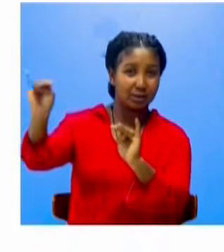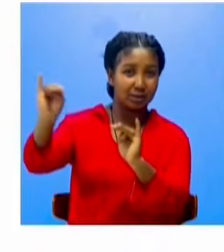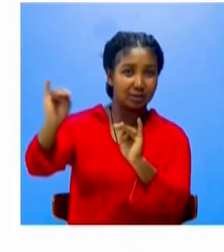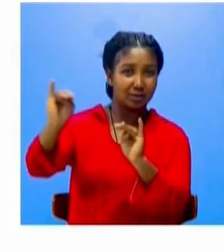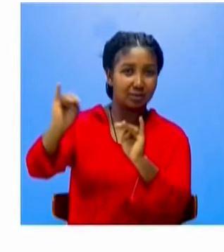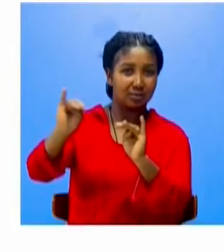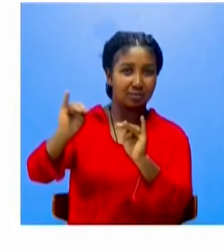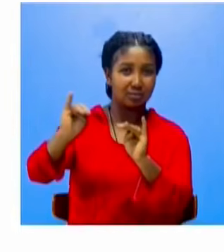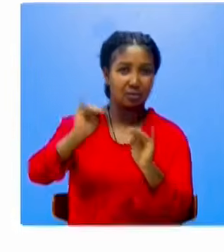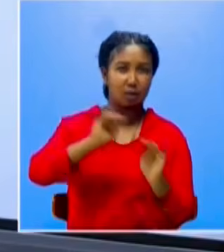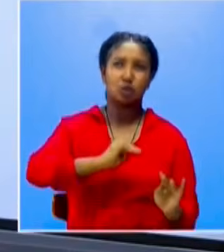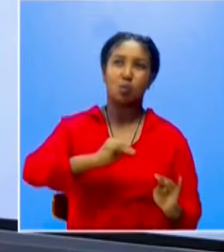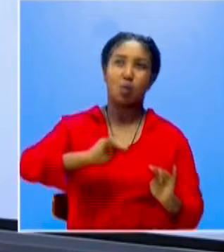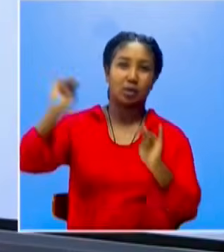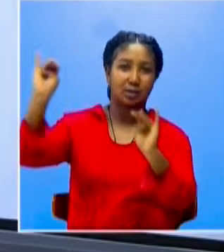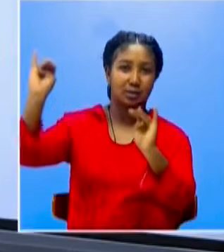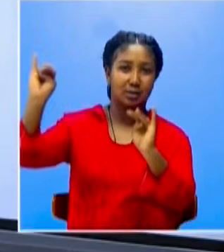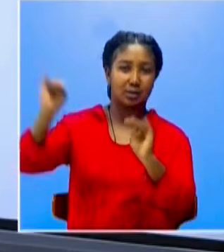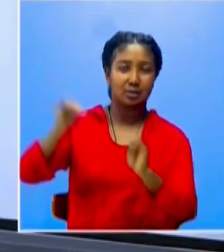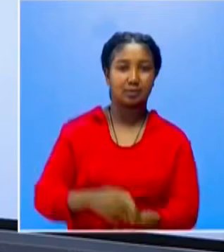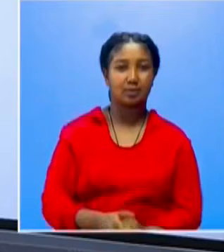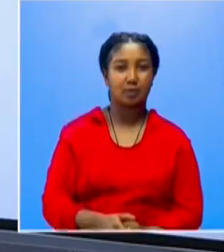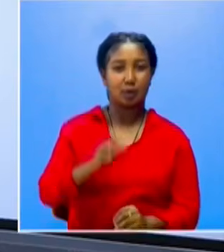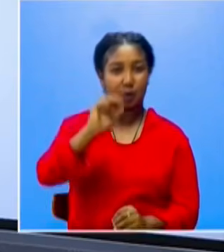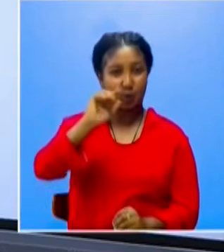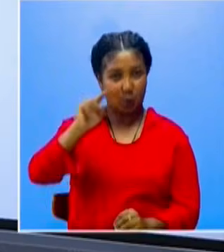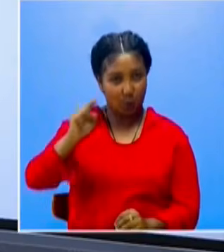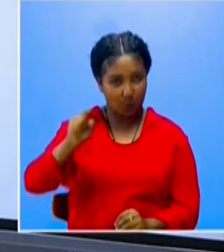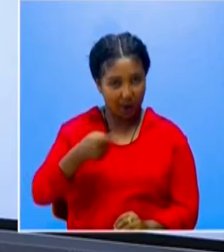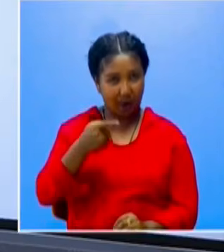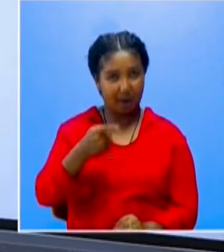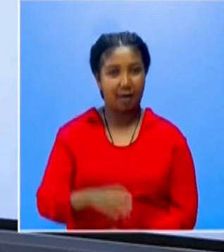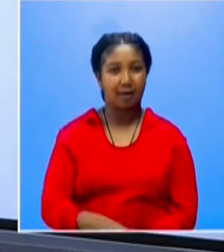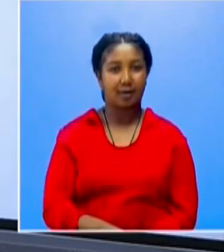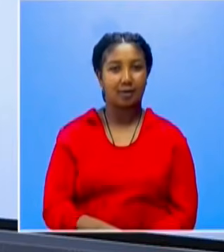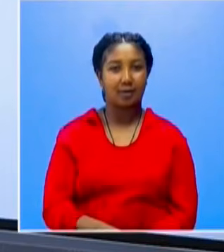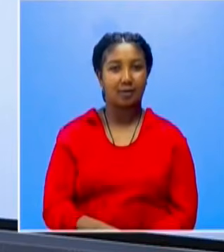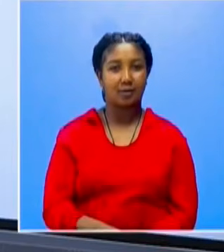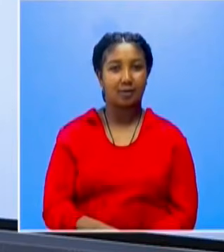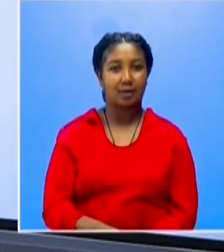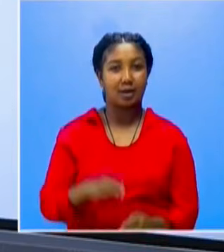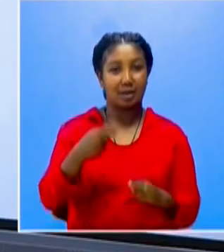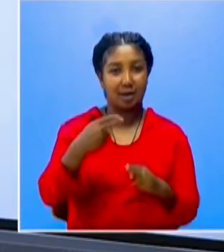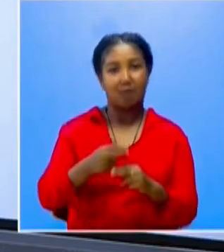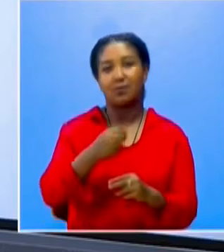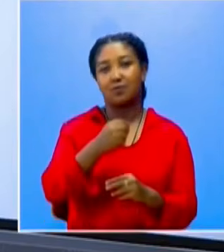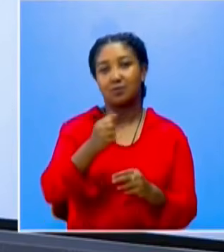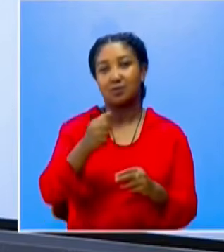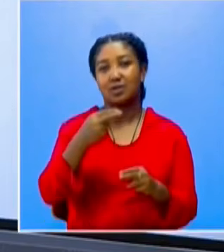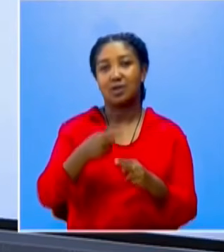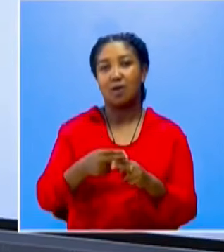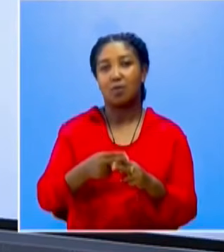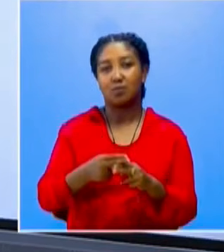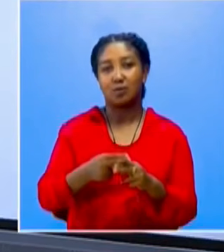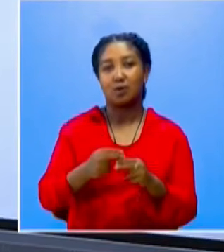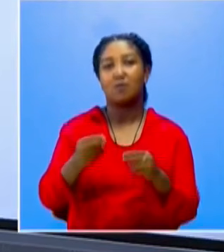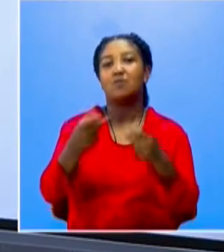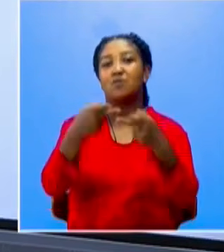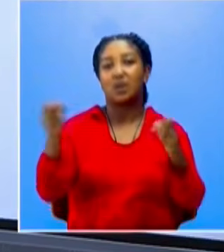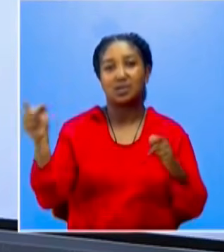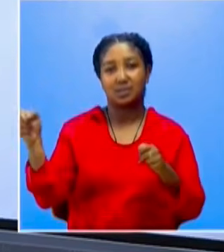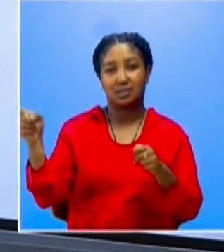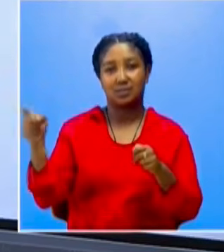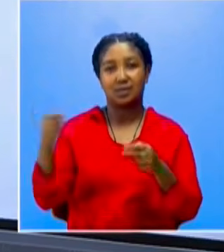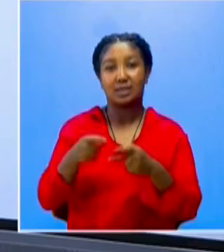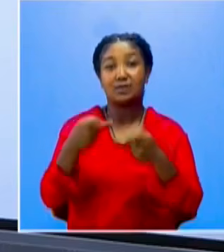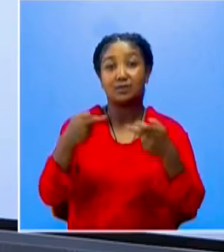because of the smoke, comma, this is what I meant by noun phrase. In this sentence, in